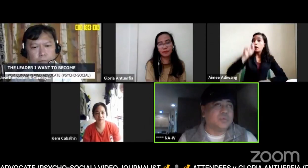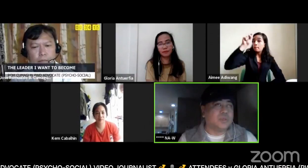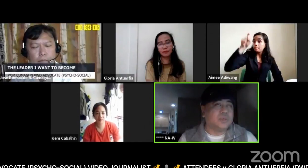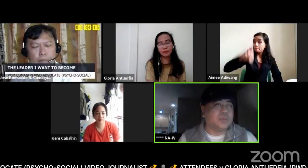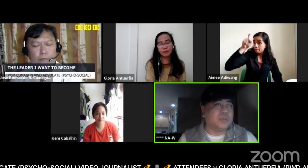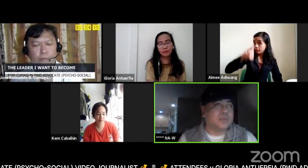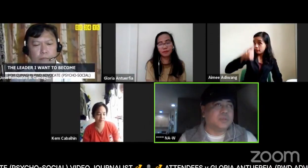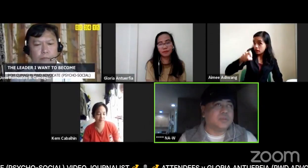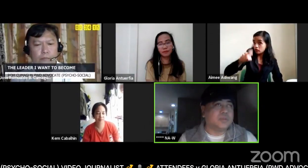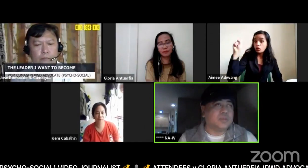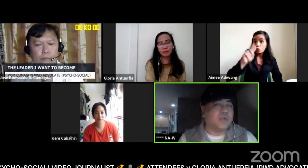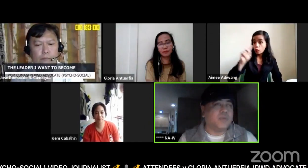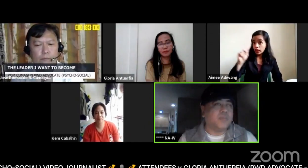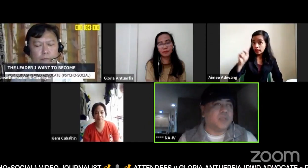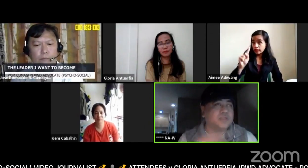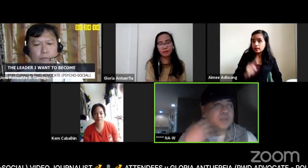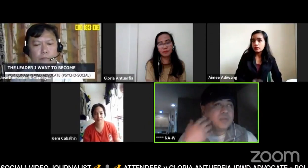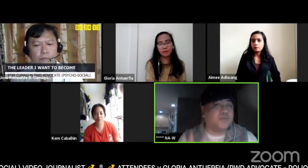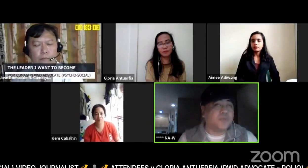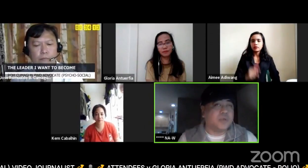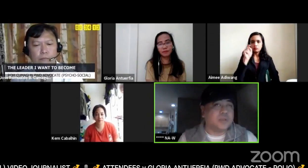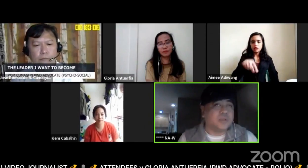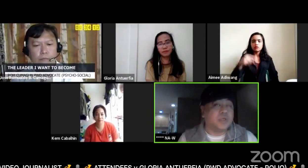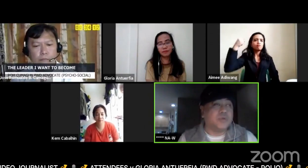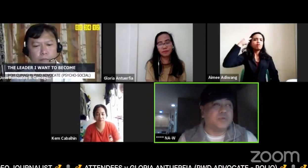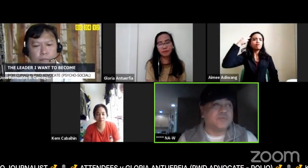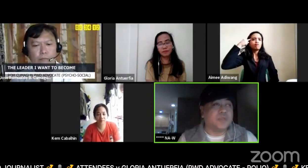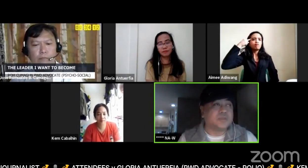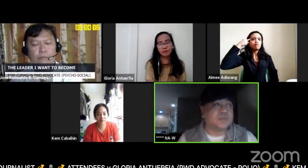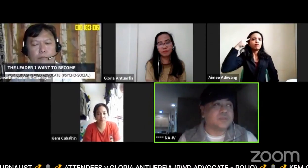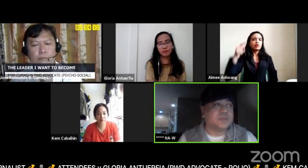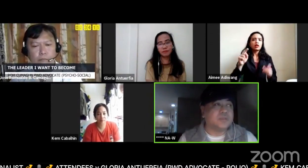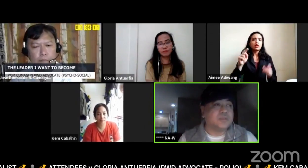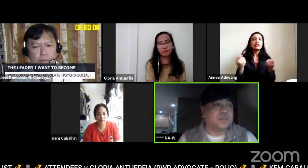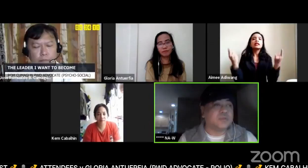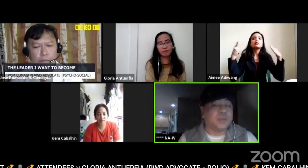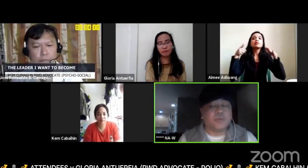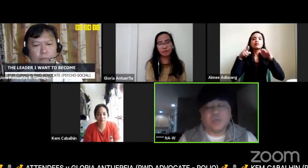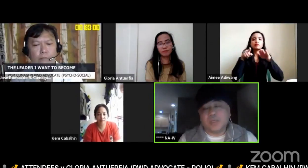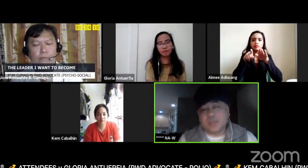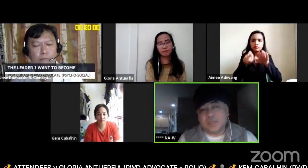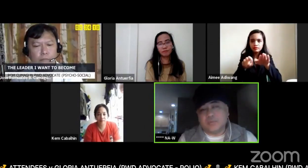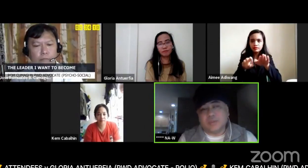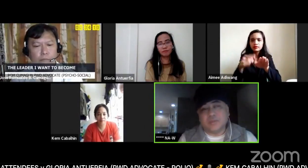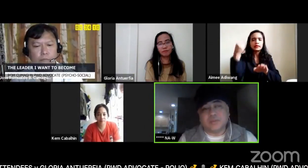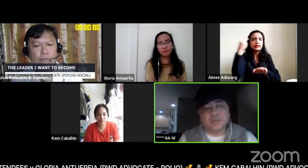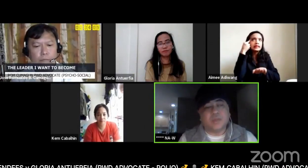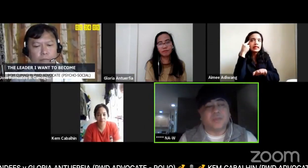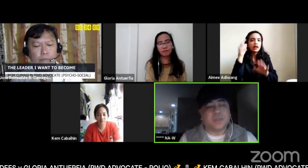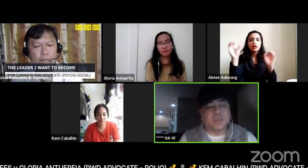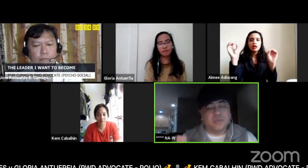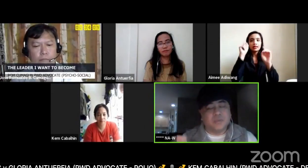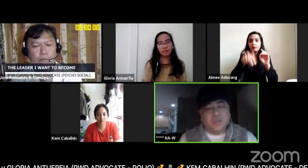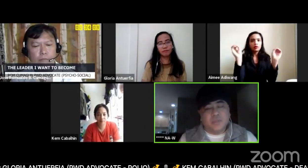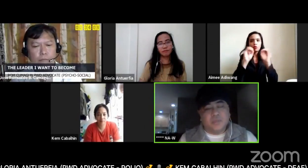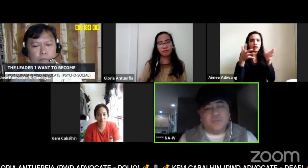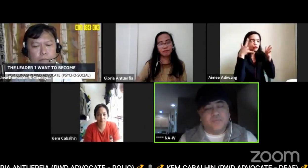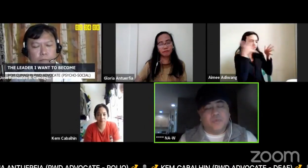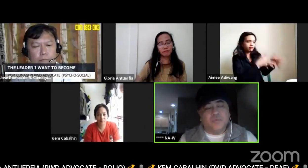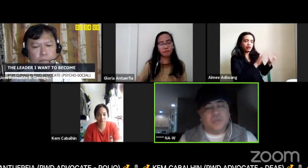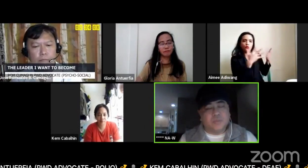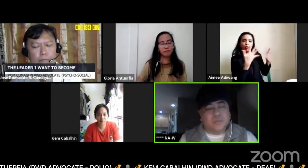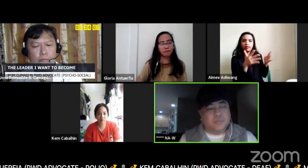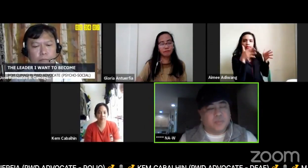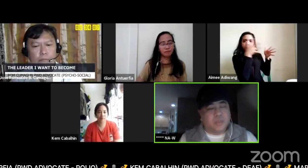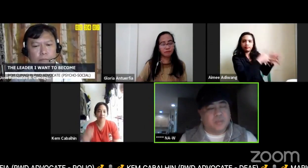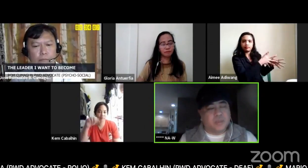to have a mindset of inclusiveness. No, dapat wala na iiwan. Dapat